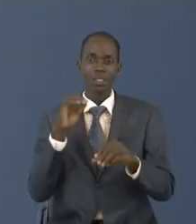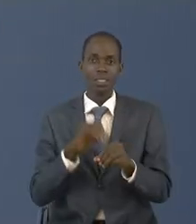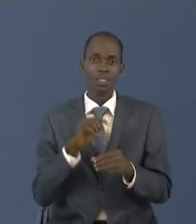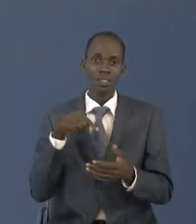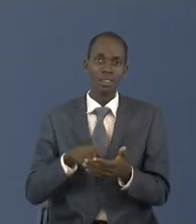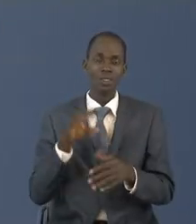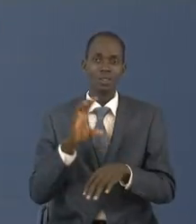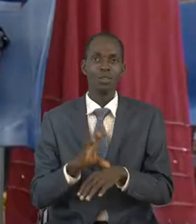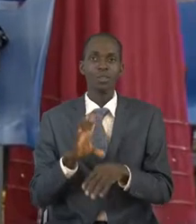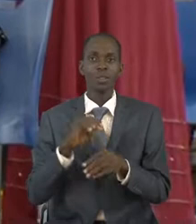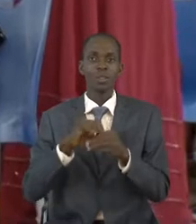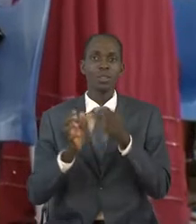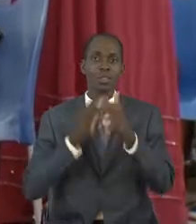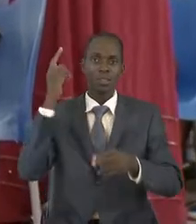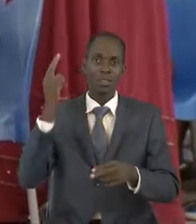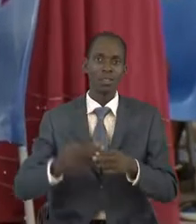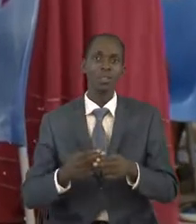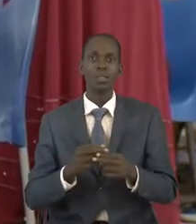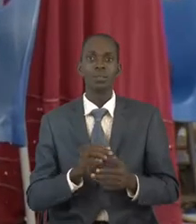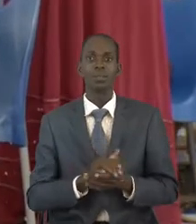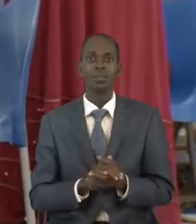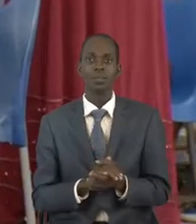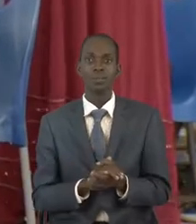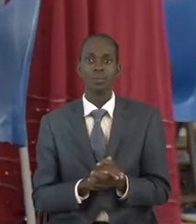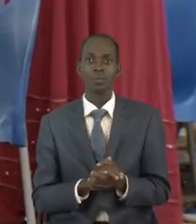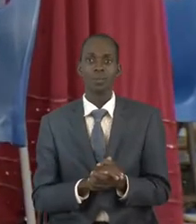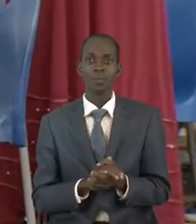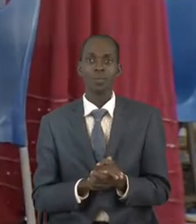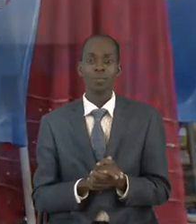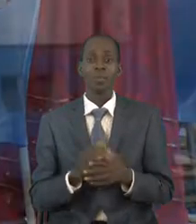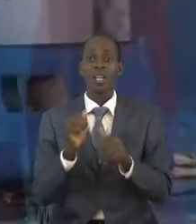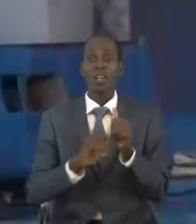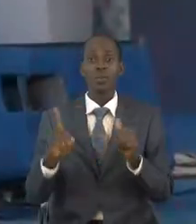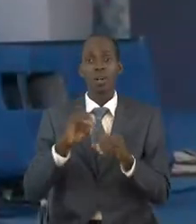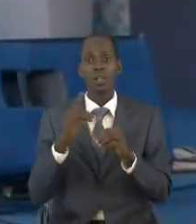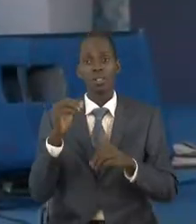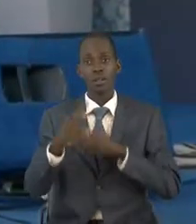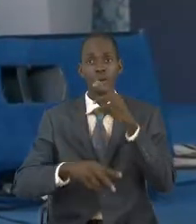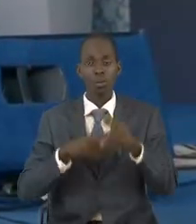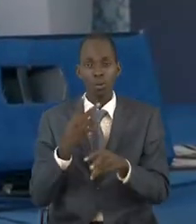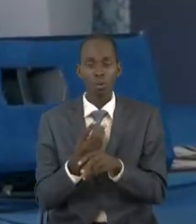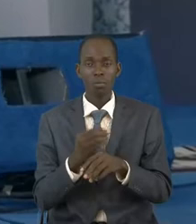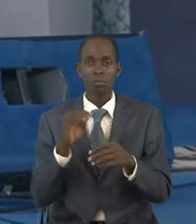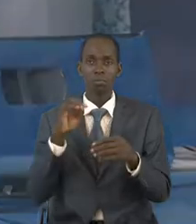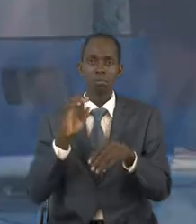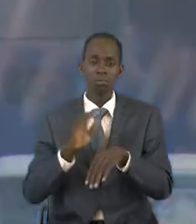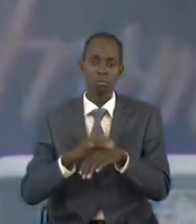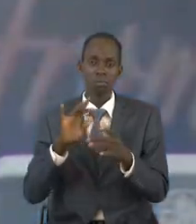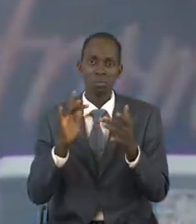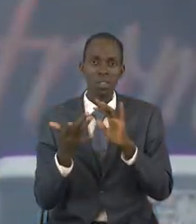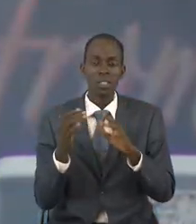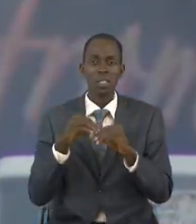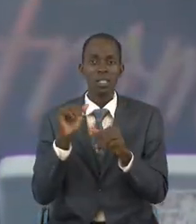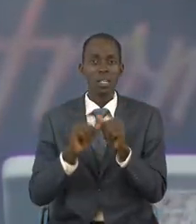Church in Jesus' name. All over the world, online, in every continent,